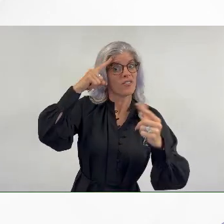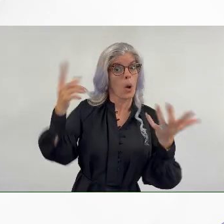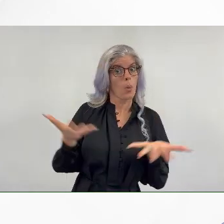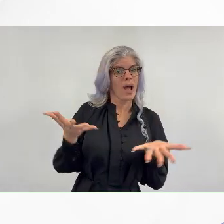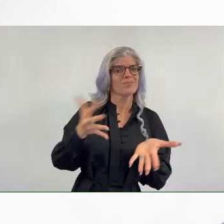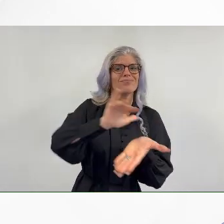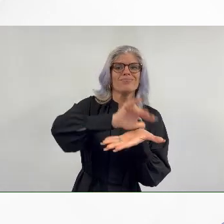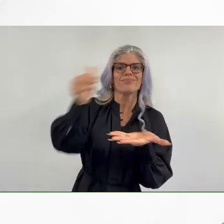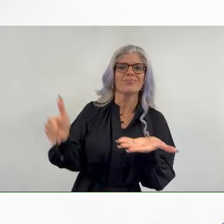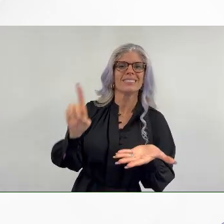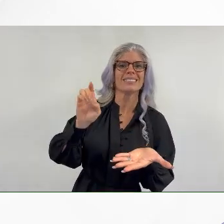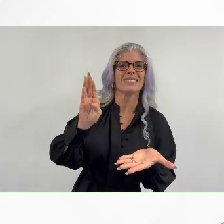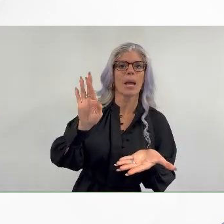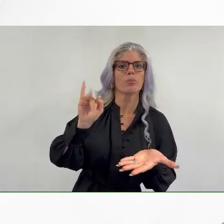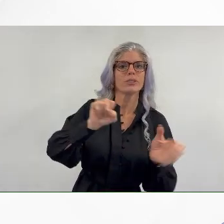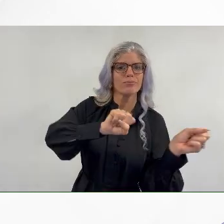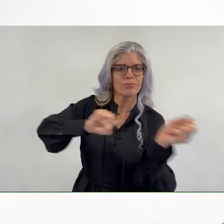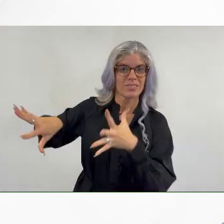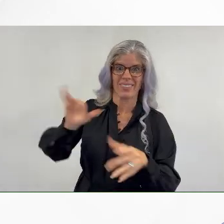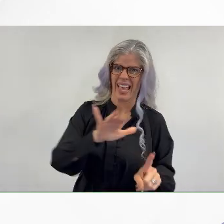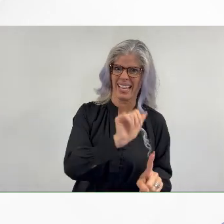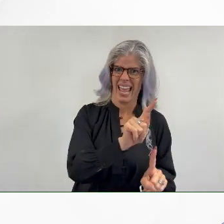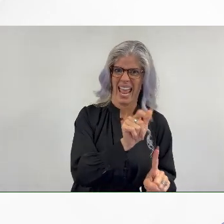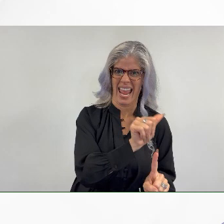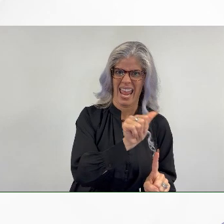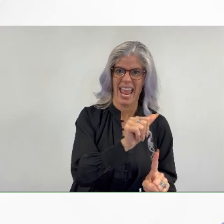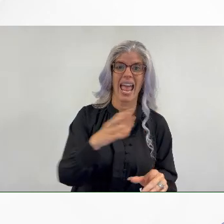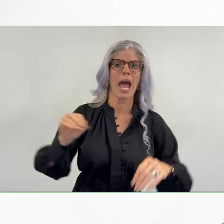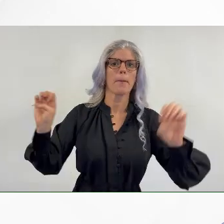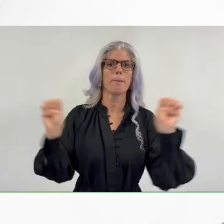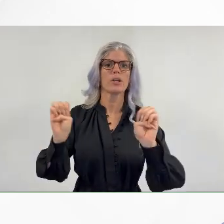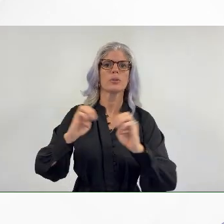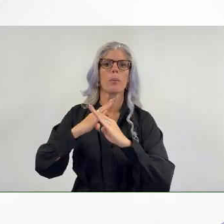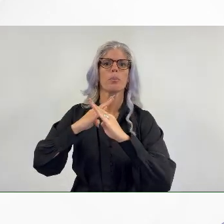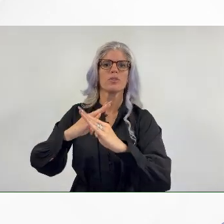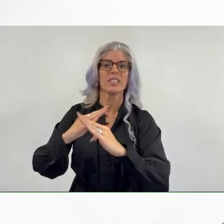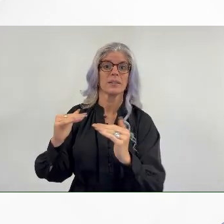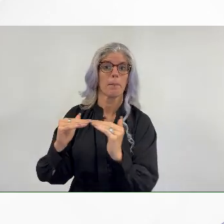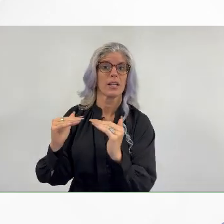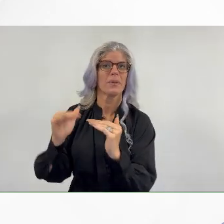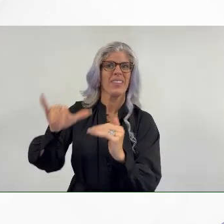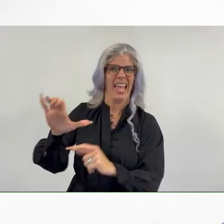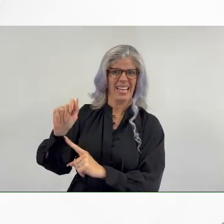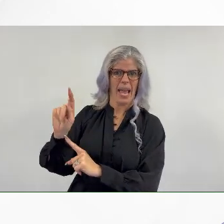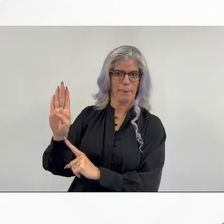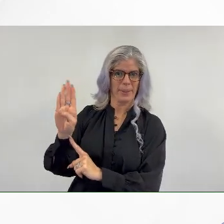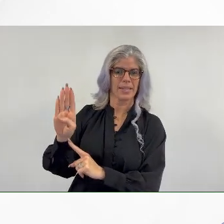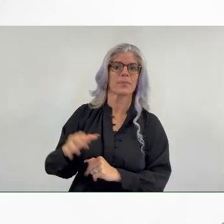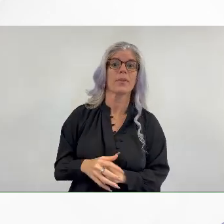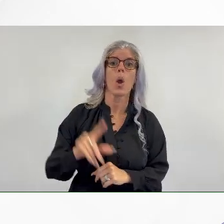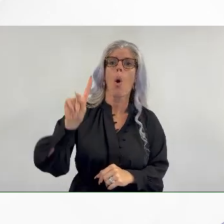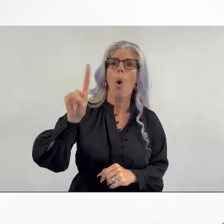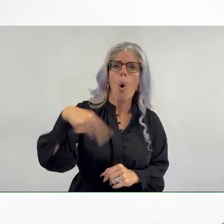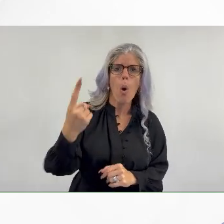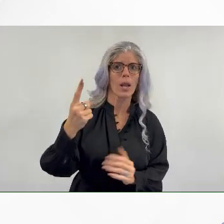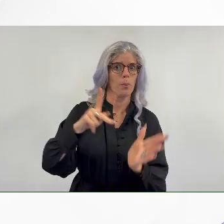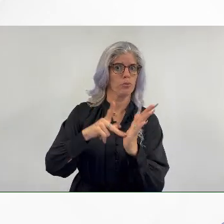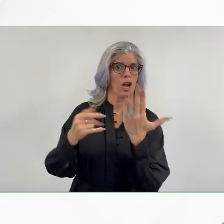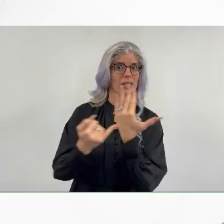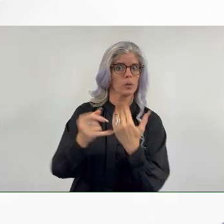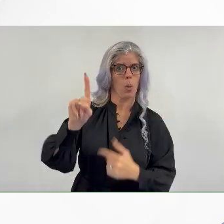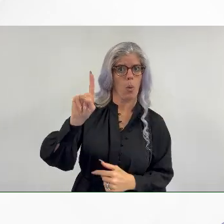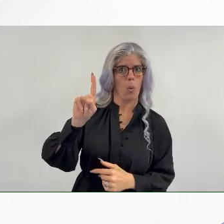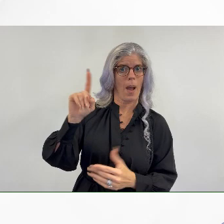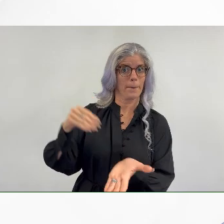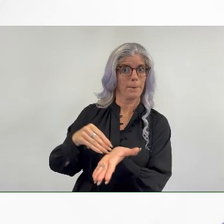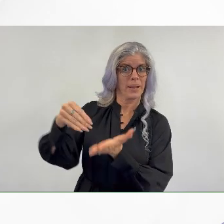process. Once the initial award of the expedited project is processed at 50% of the eligible costs incurred,